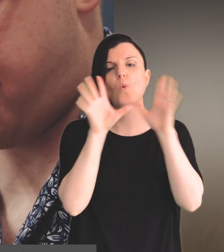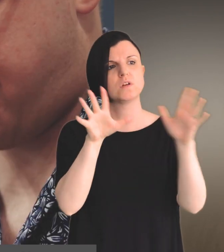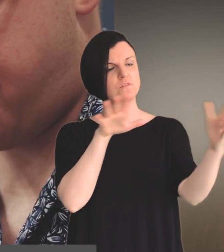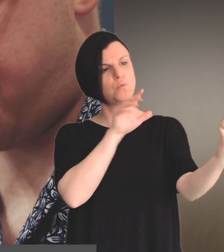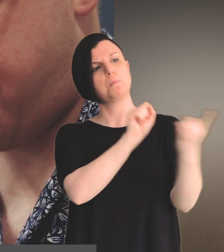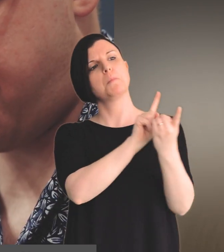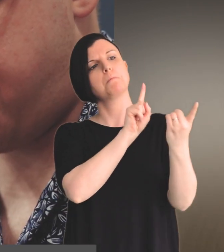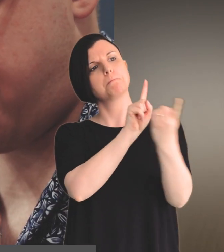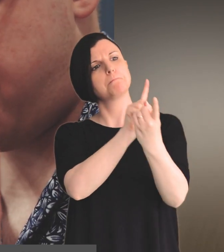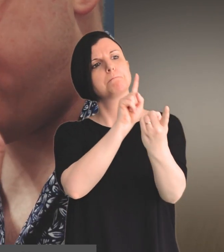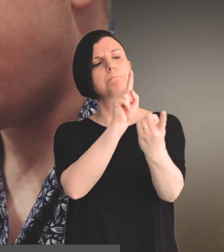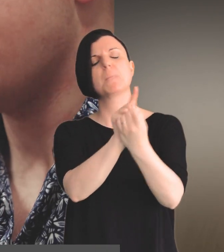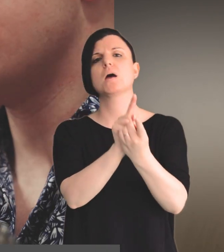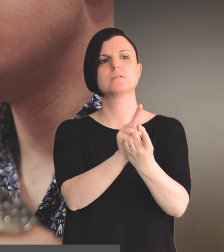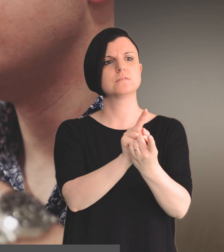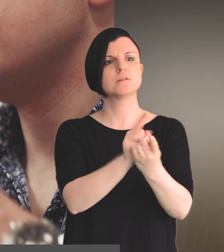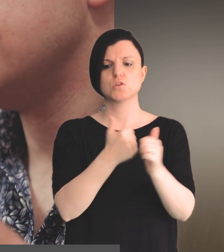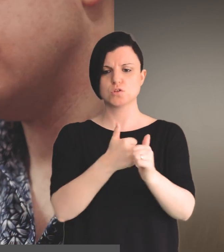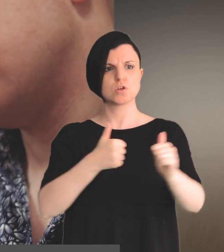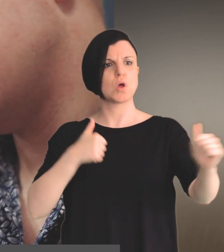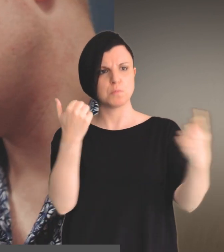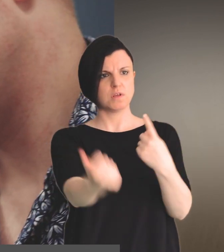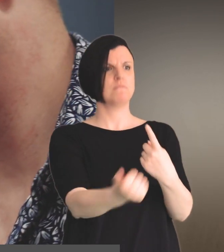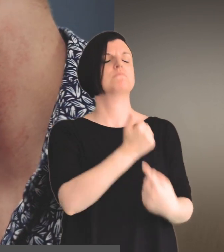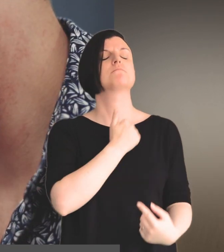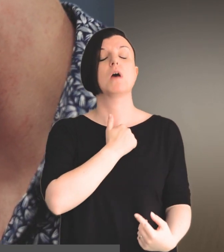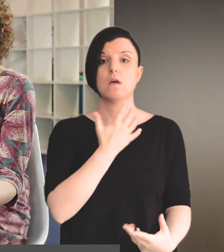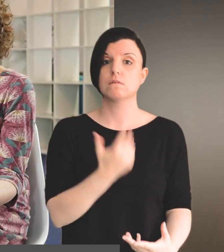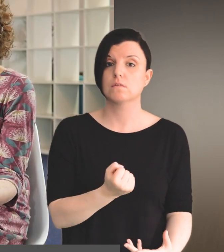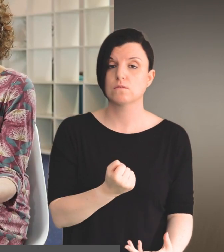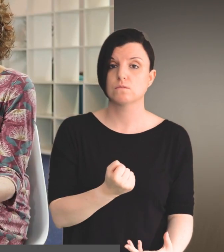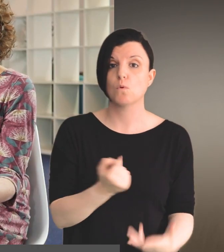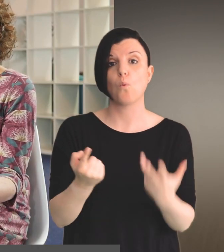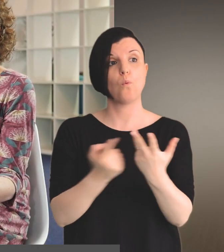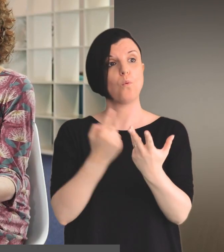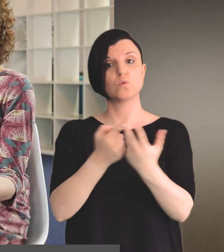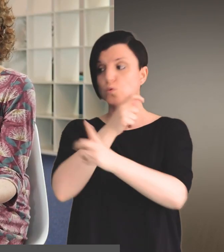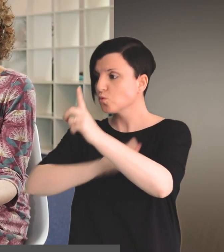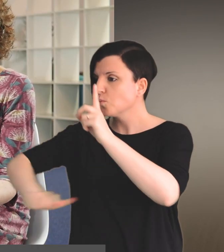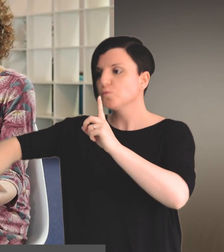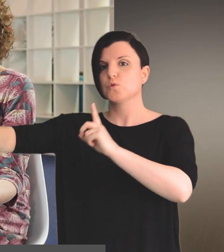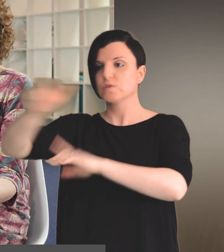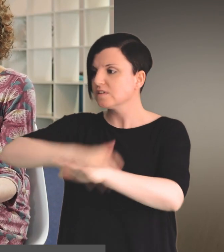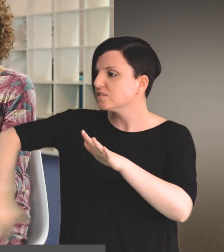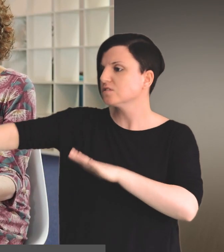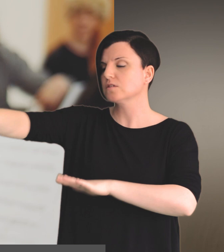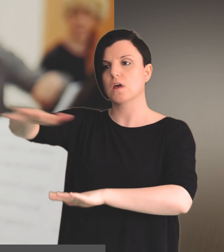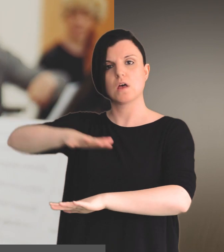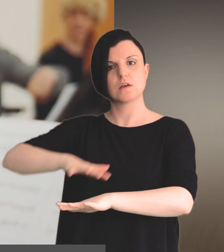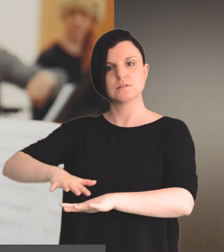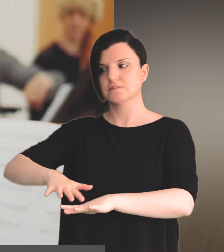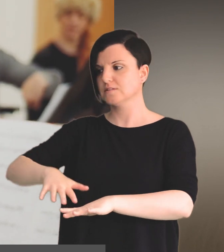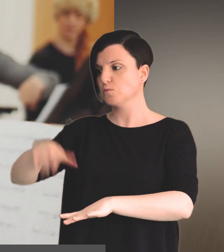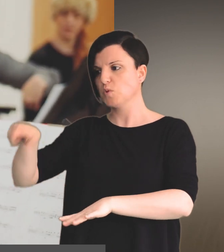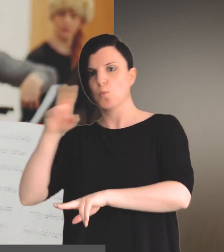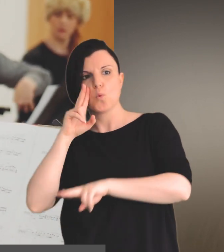work with. And again, the effects on us as a company, but the wider sector and society, just people writing